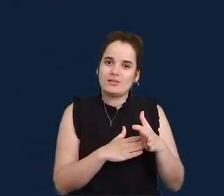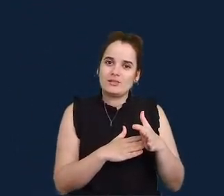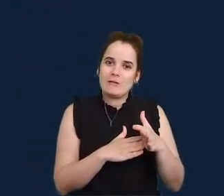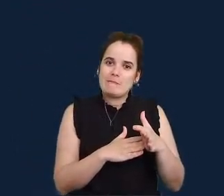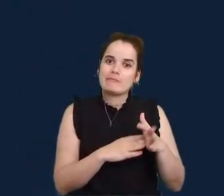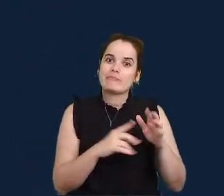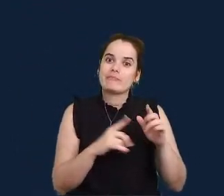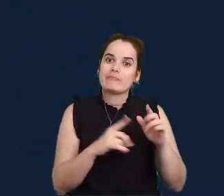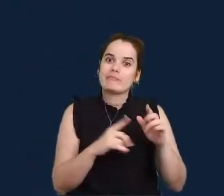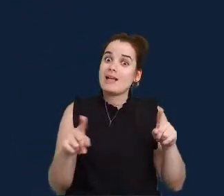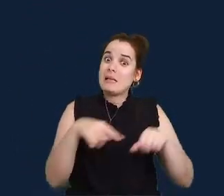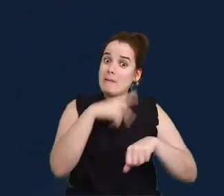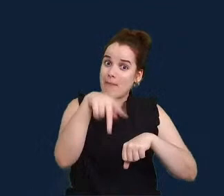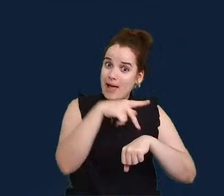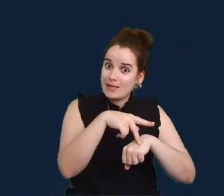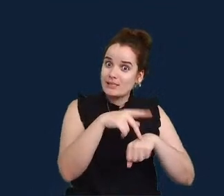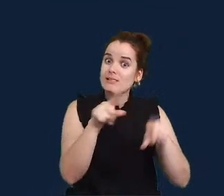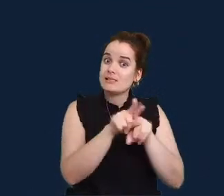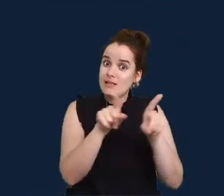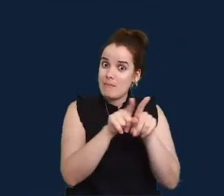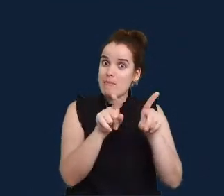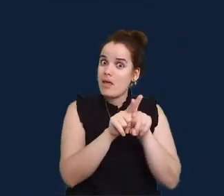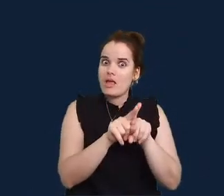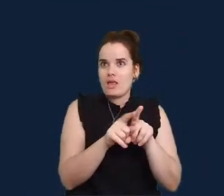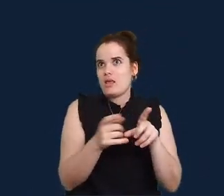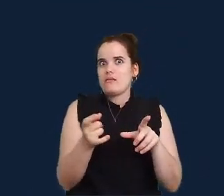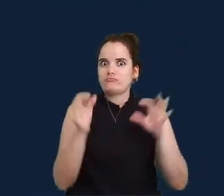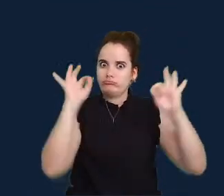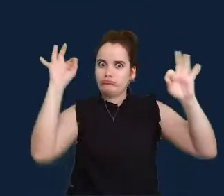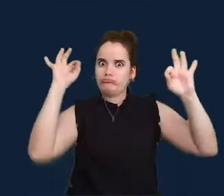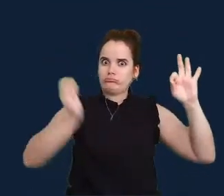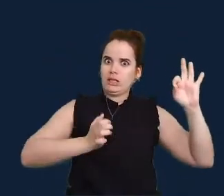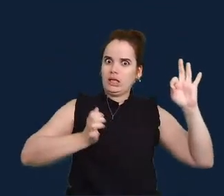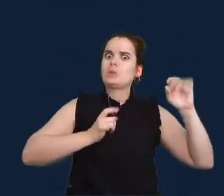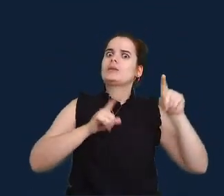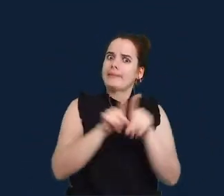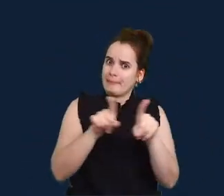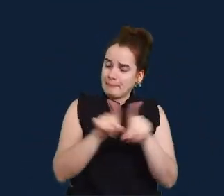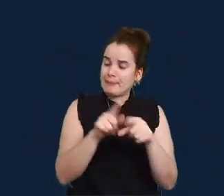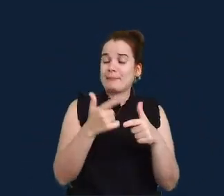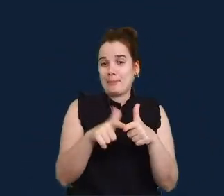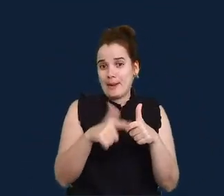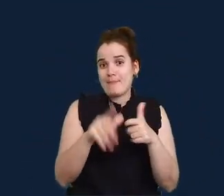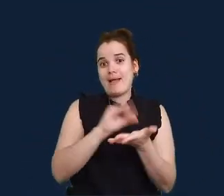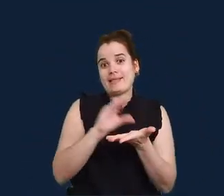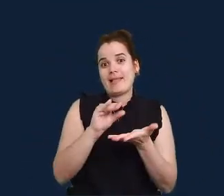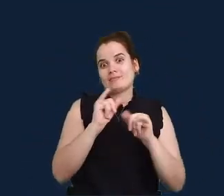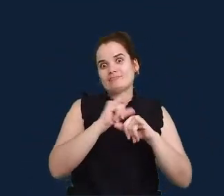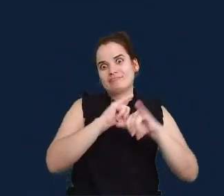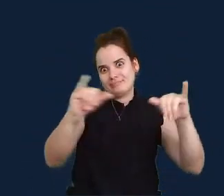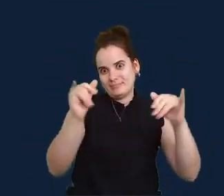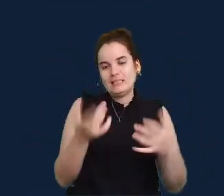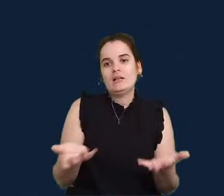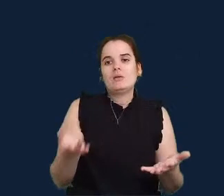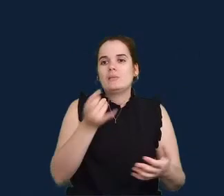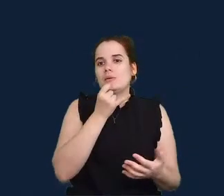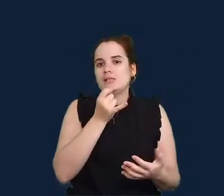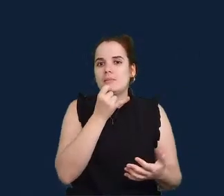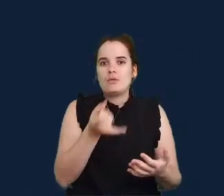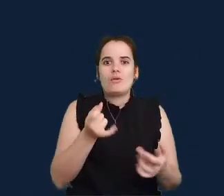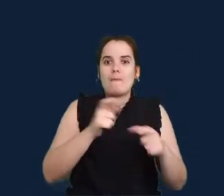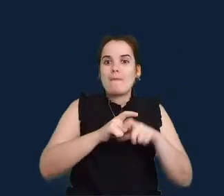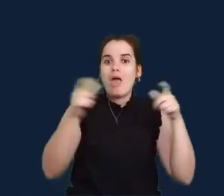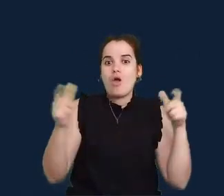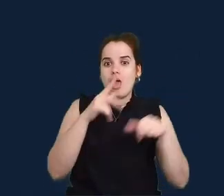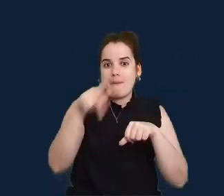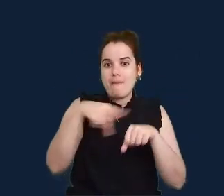So when we have gone out and calculated excess deaths, most countries have fell short. And logging the right